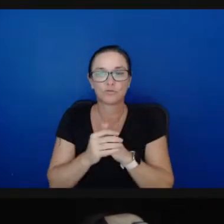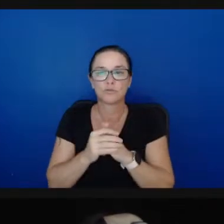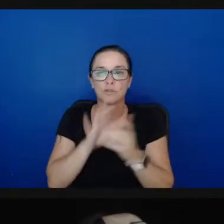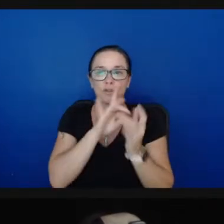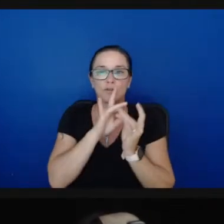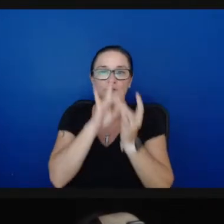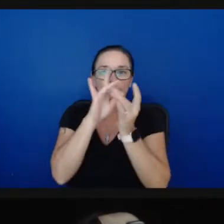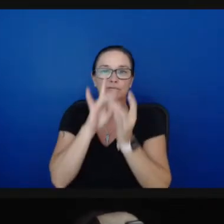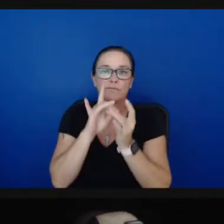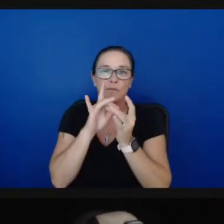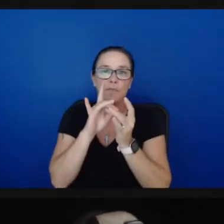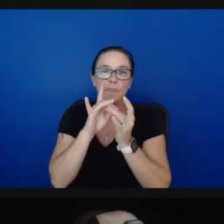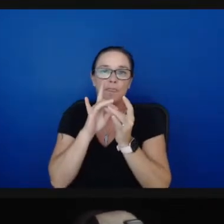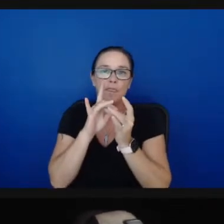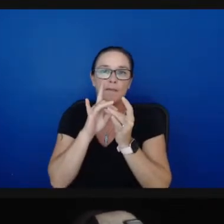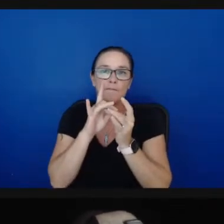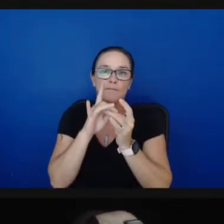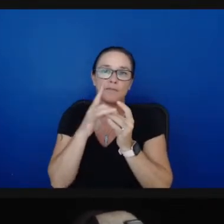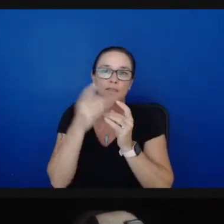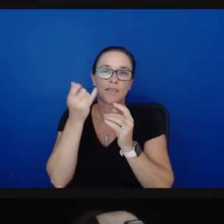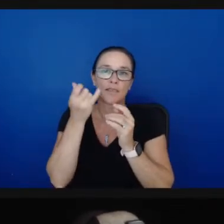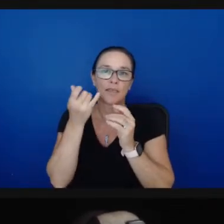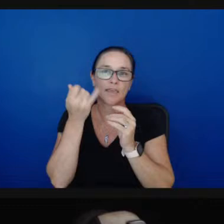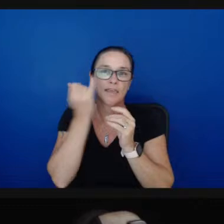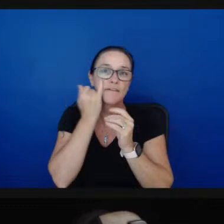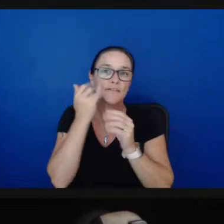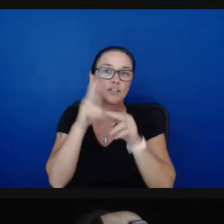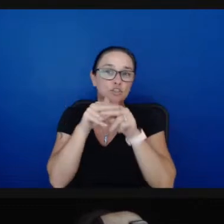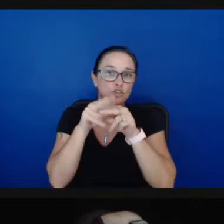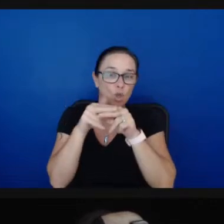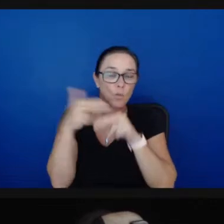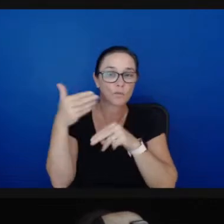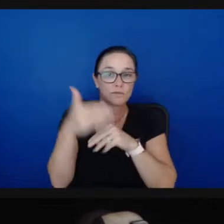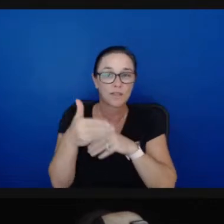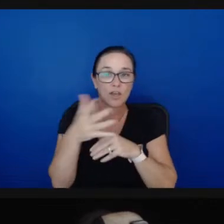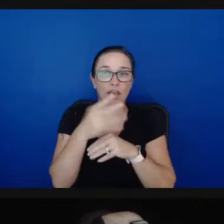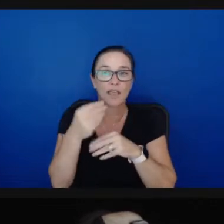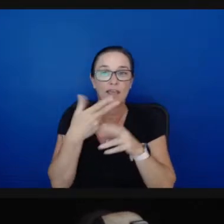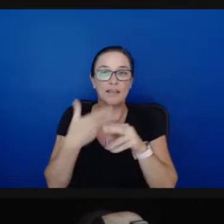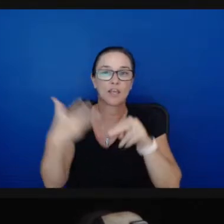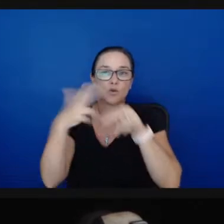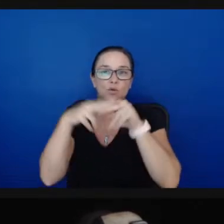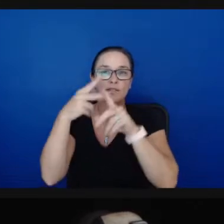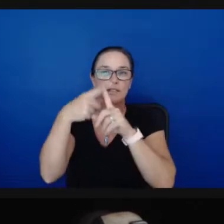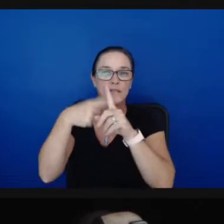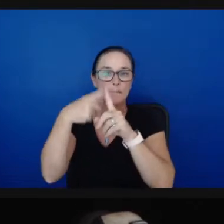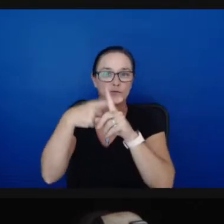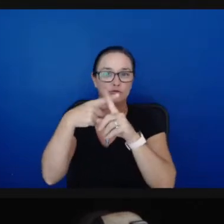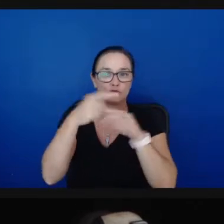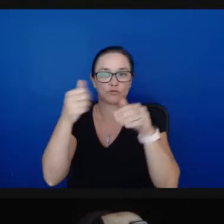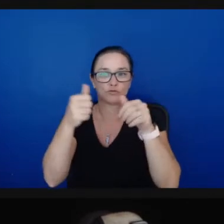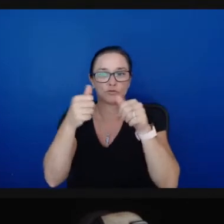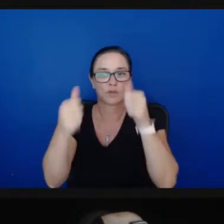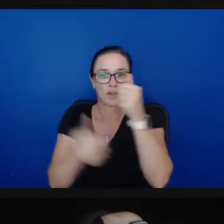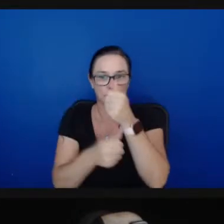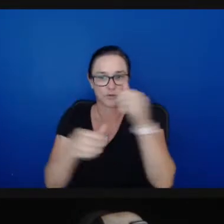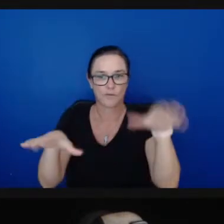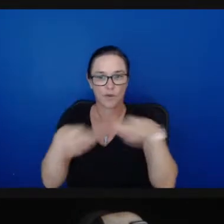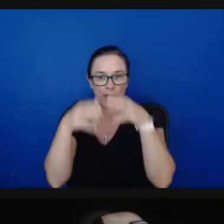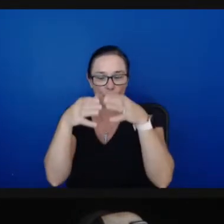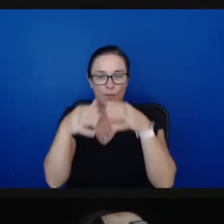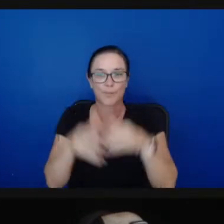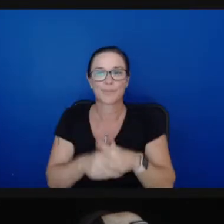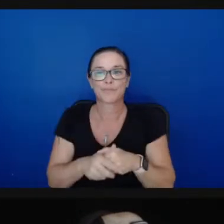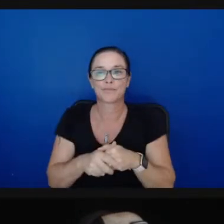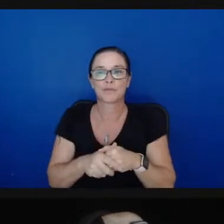the presence of salt water and increasing temperature with depth under the volcano. They also, at some